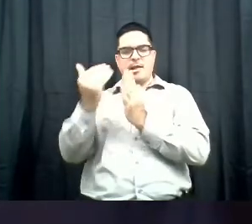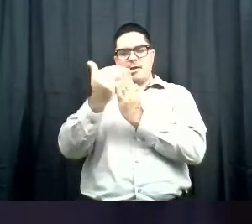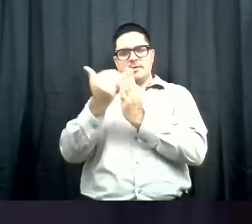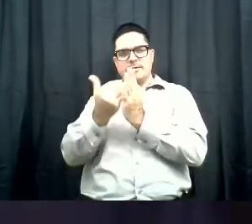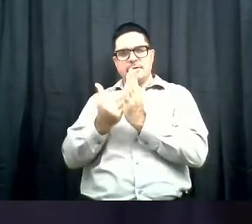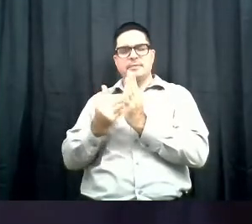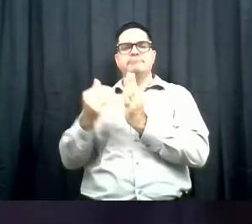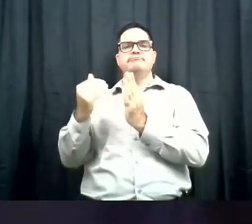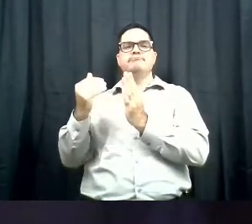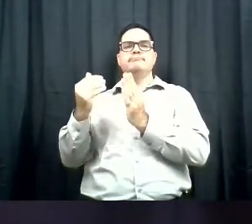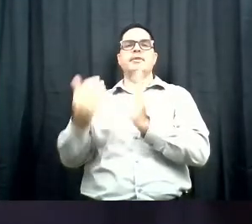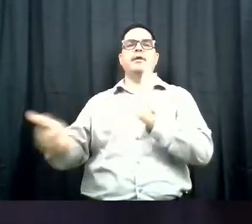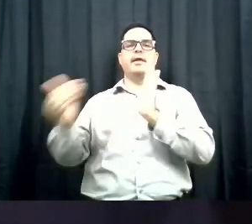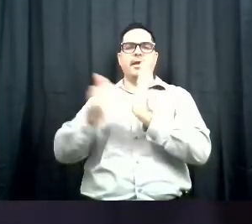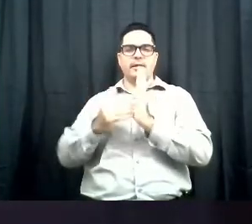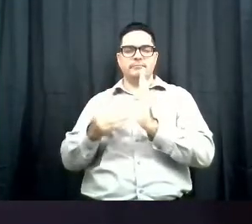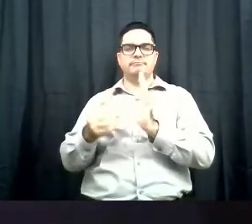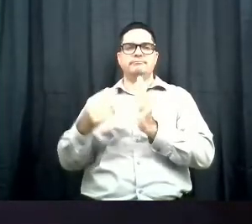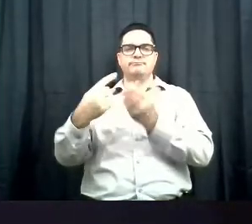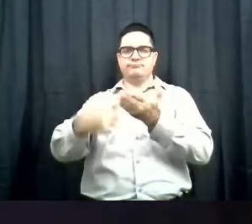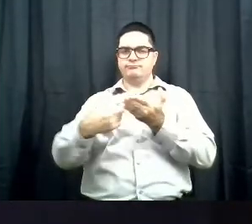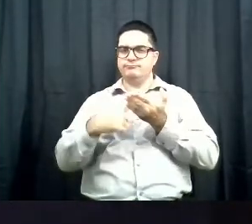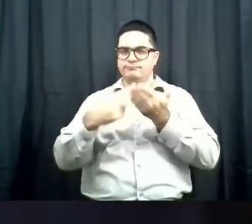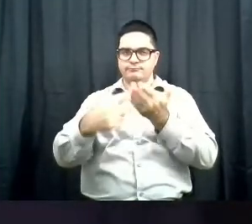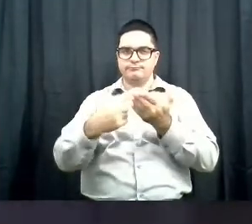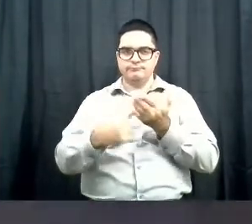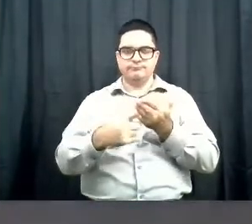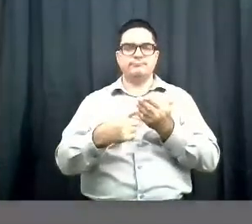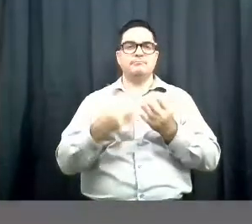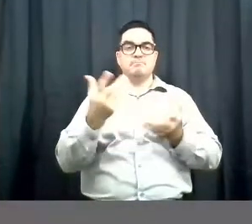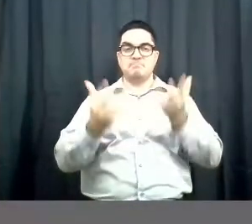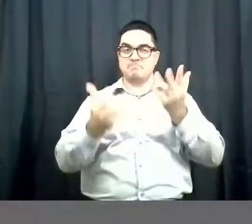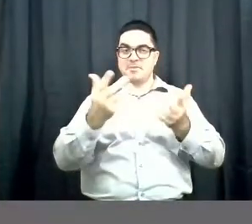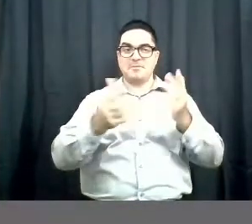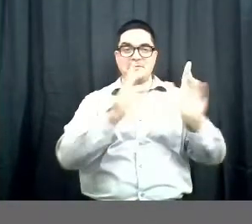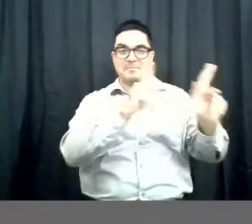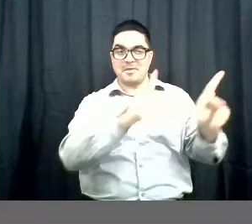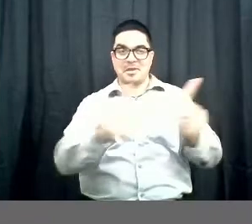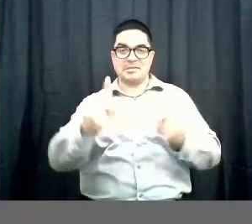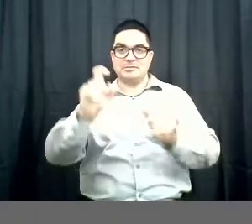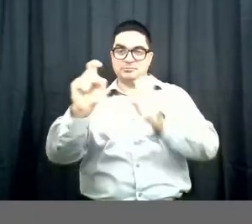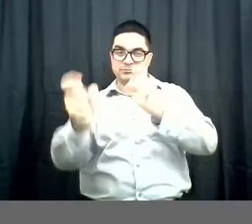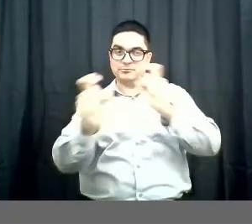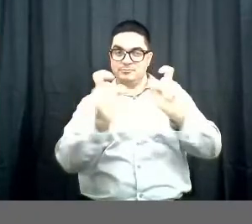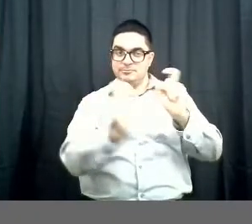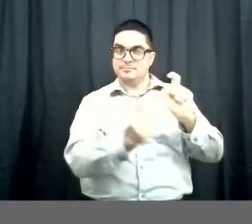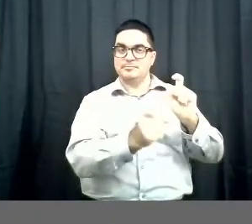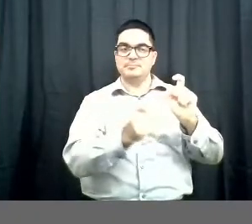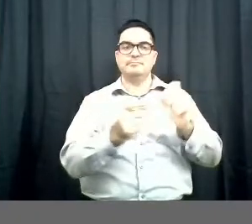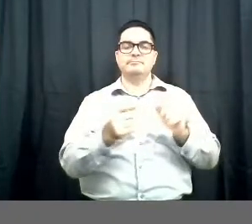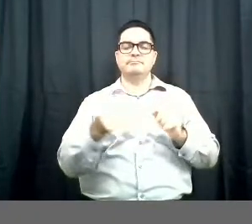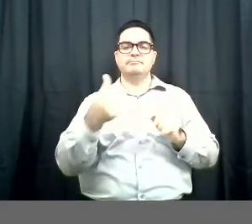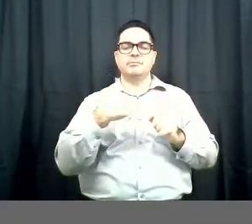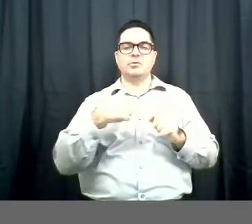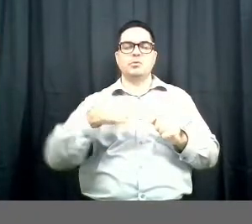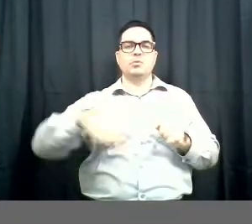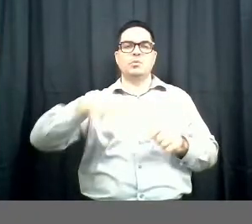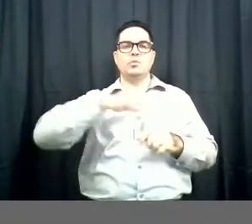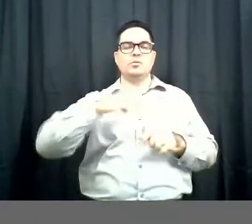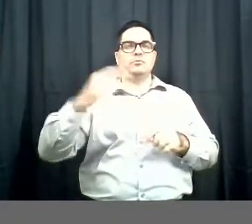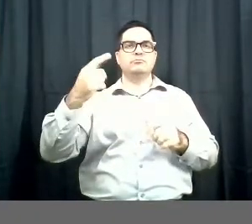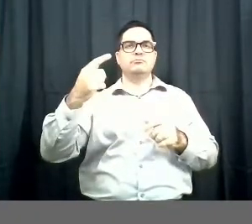a possible plan of adjustment modification. And my understanding is that Willie Everett